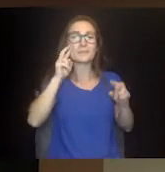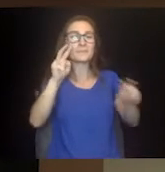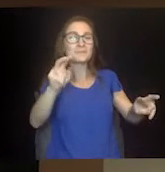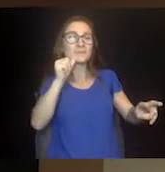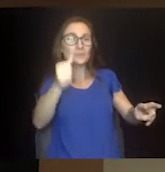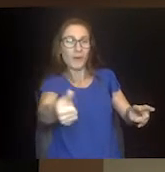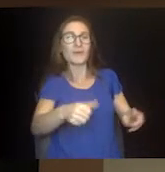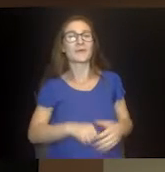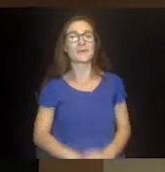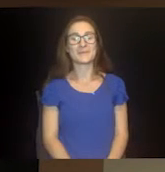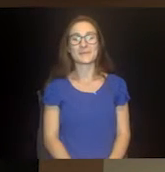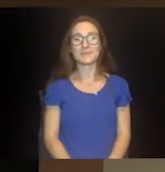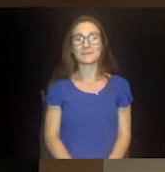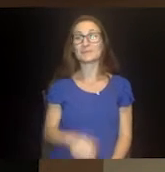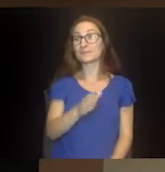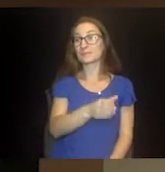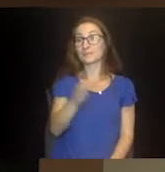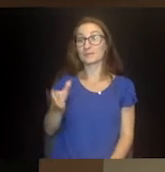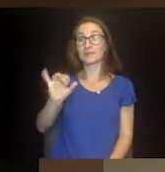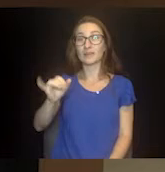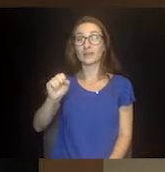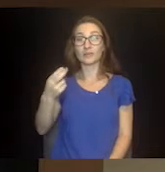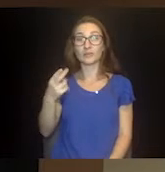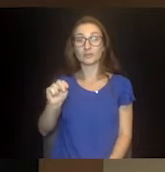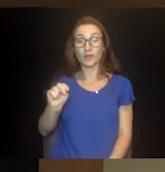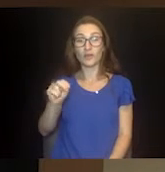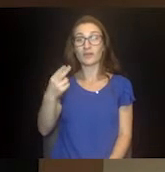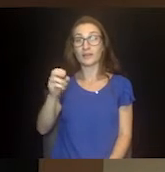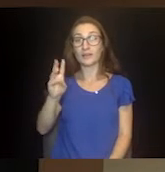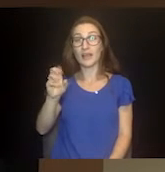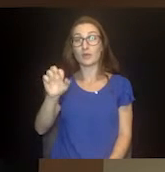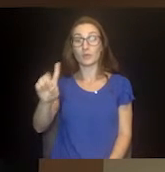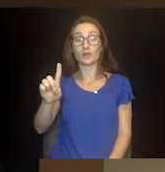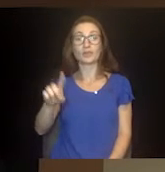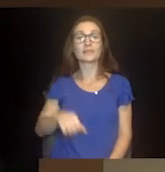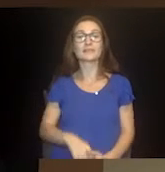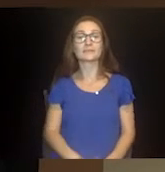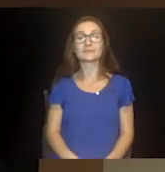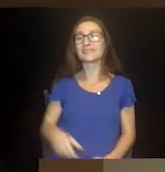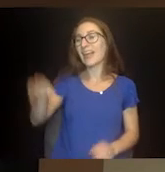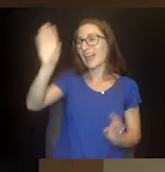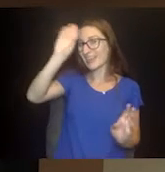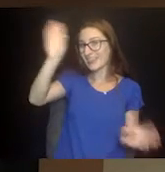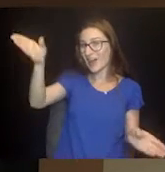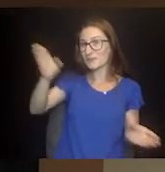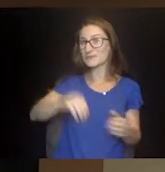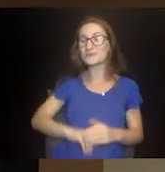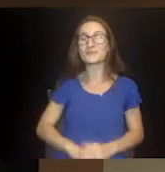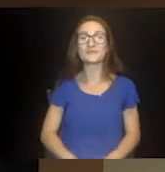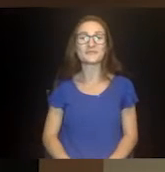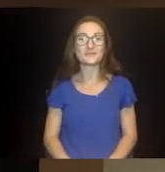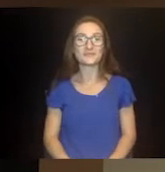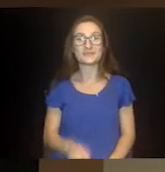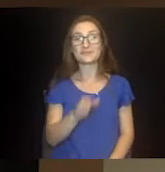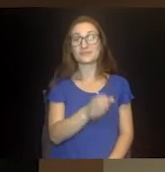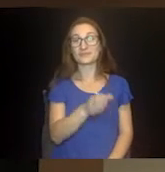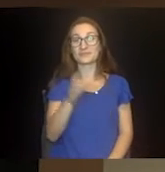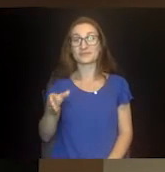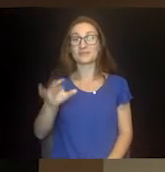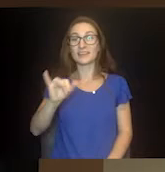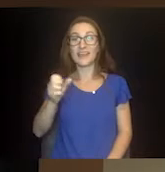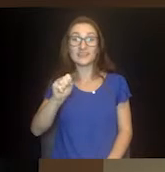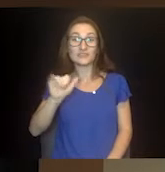today and yesterday. Can't wait for tomorrow also. All right. And this is John Howard Baldino.